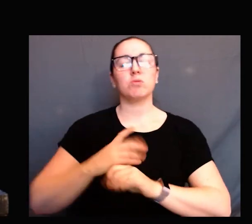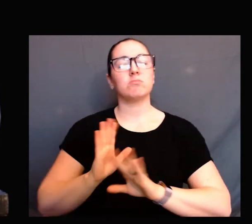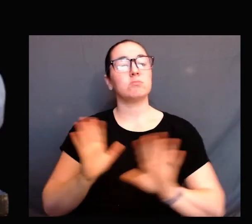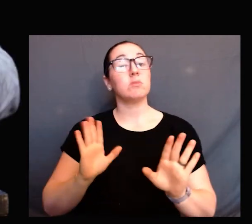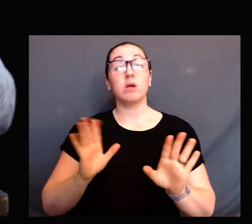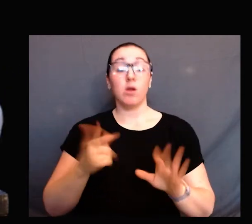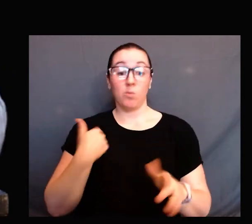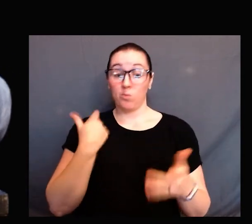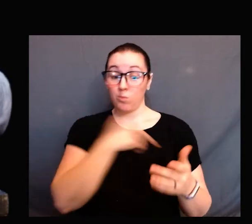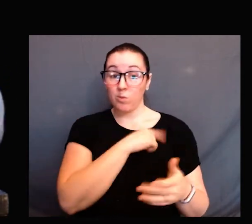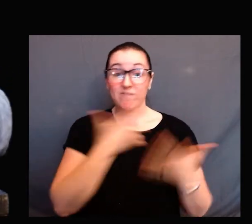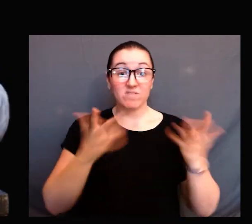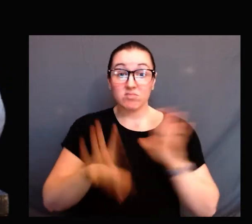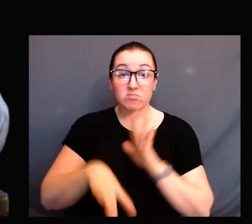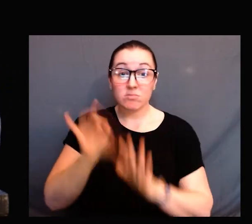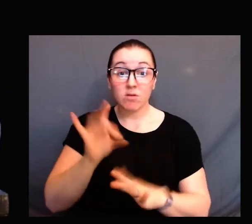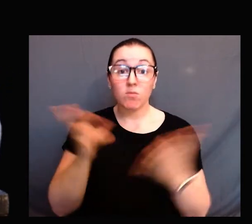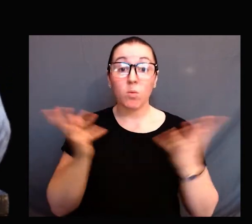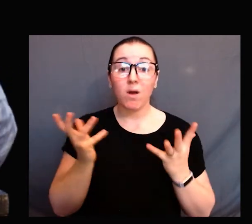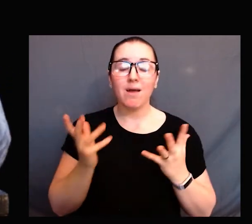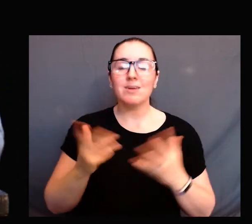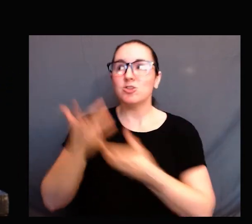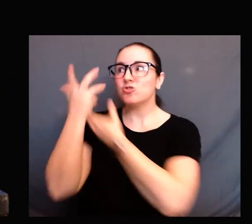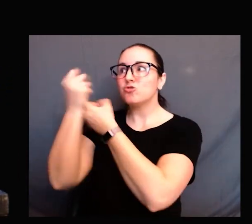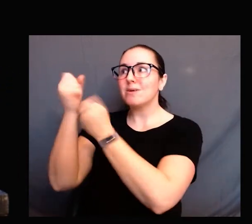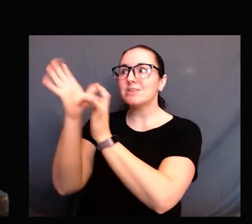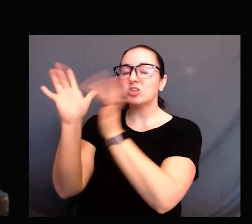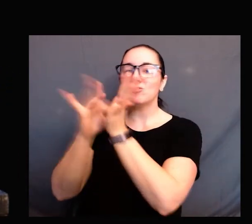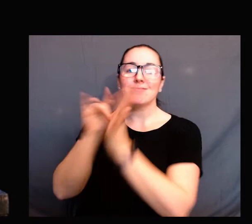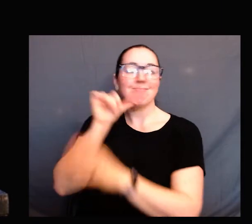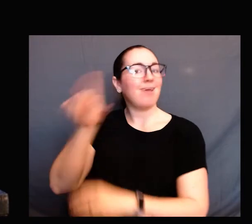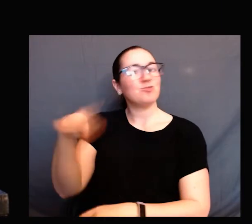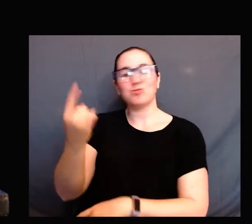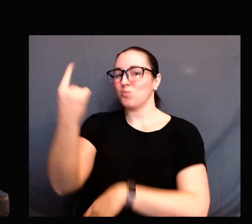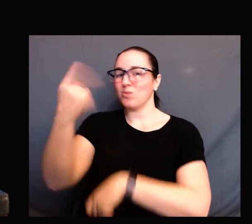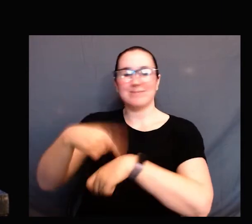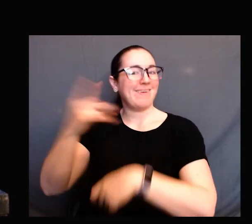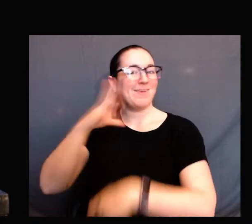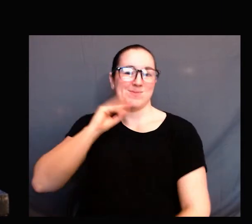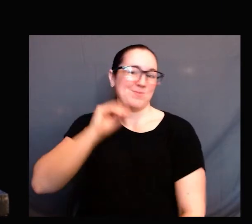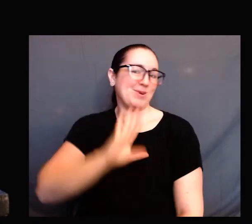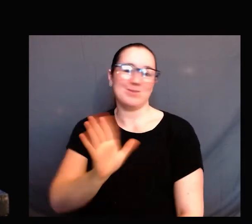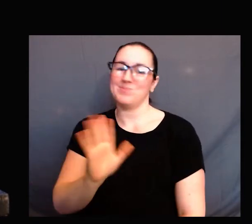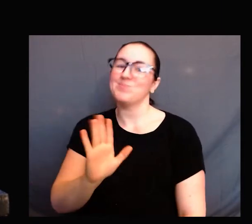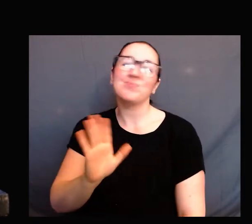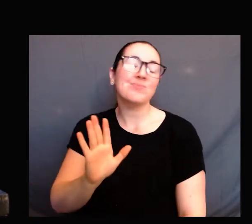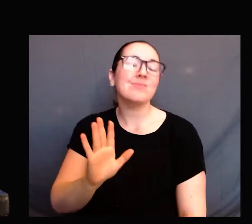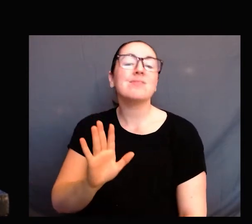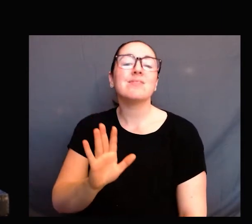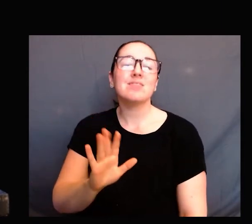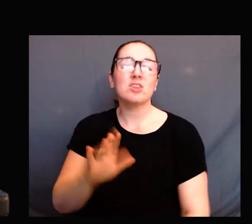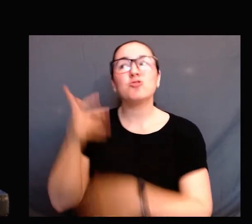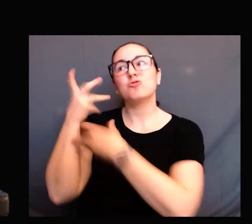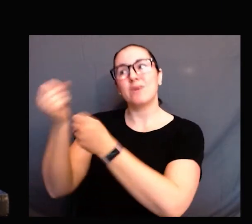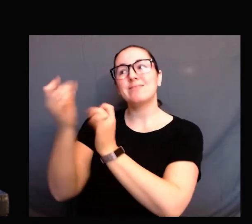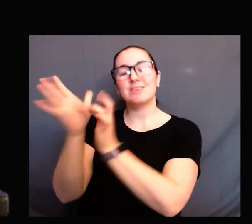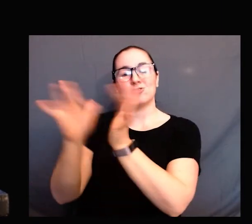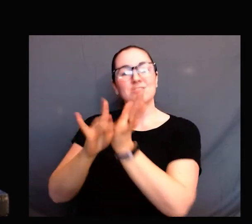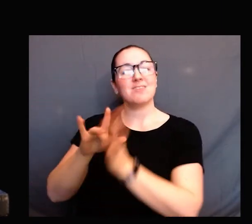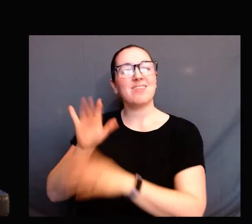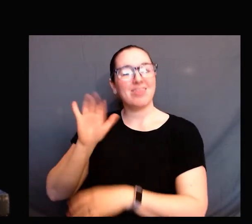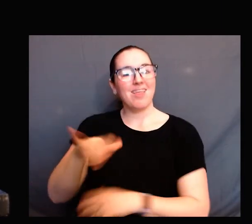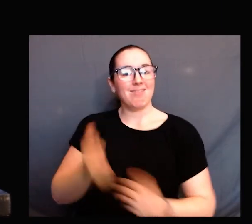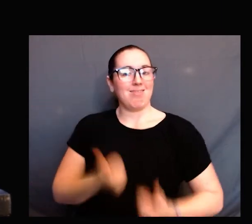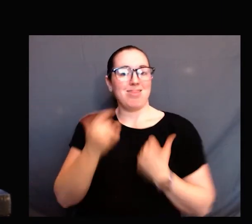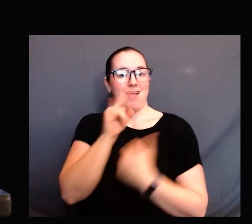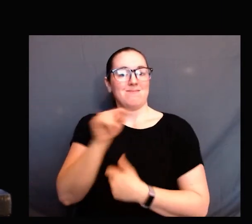we crave. But what we are finding out again is that trusting in Jesus is not a one-time experience. It is a way